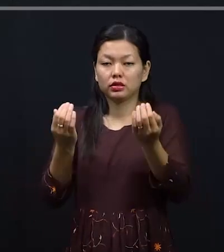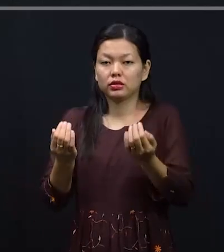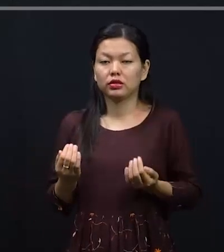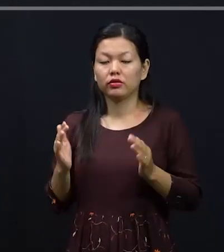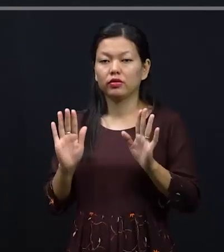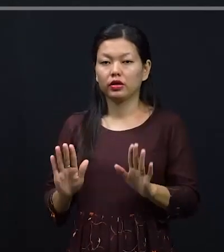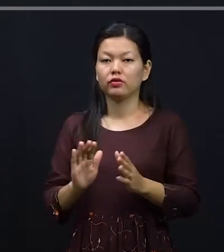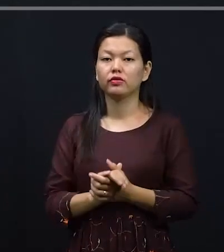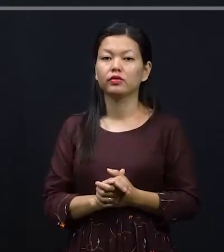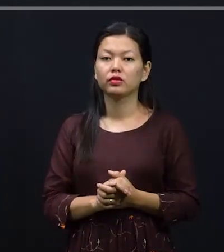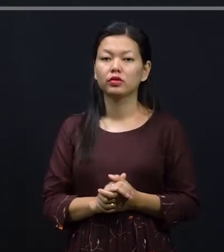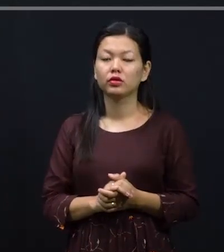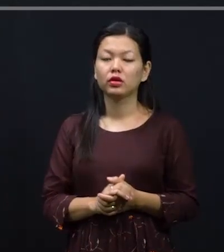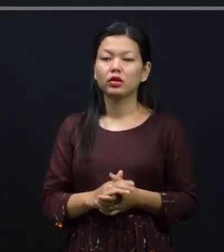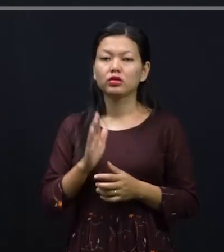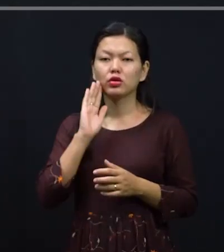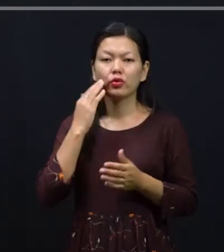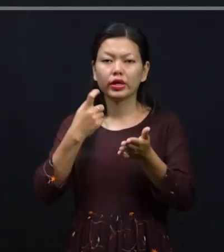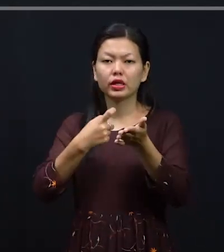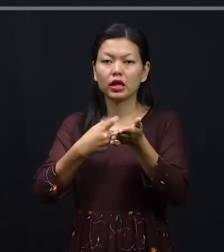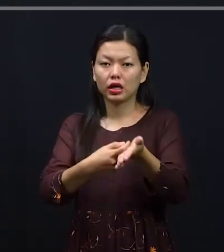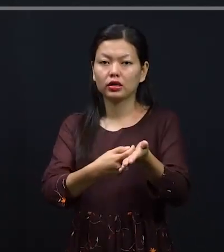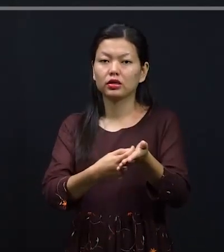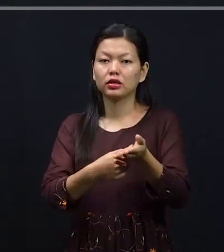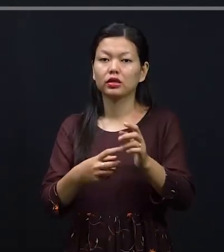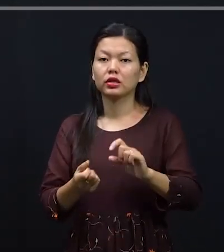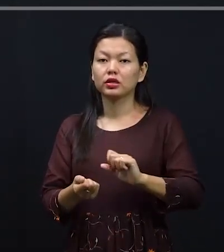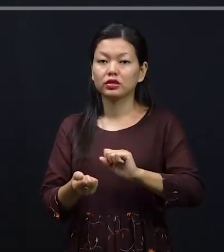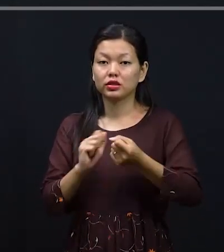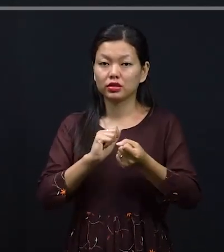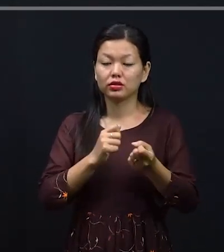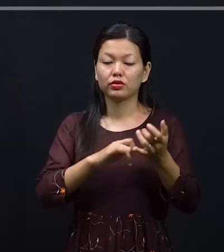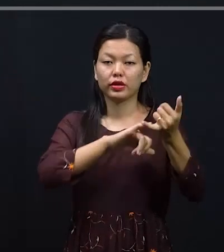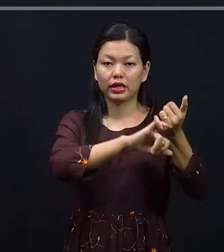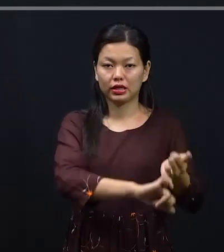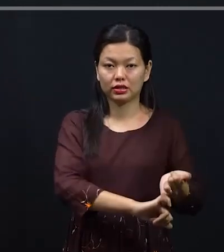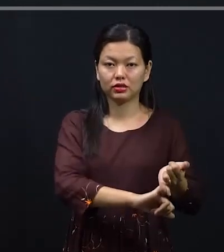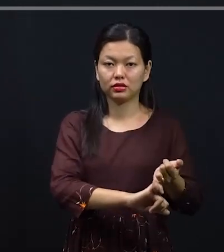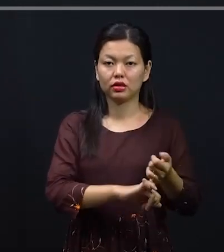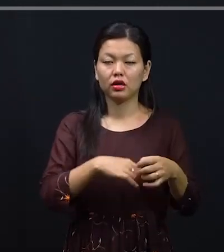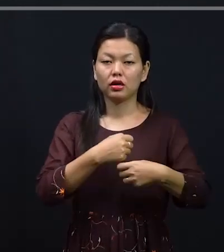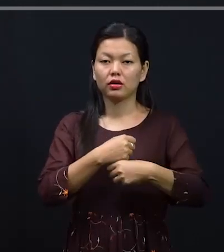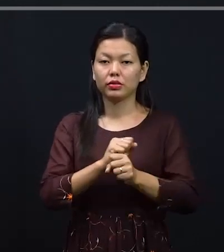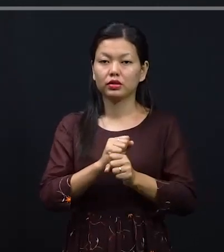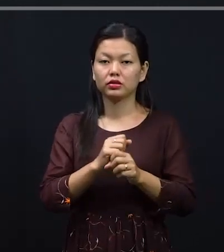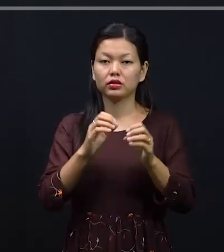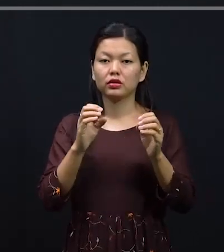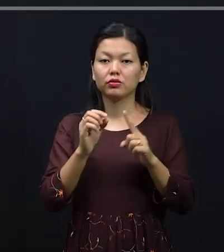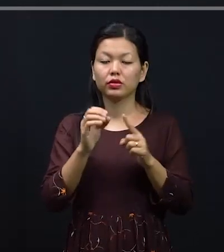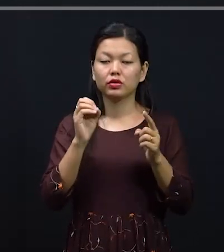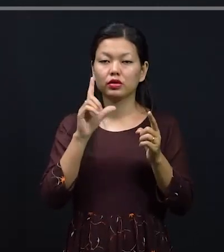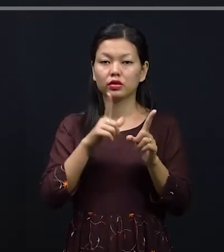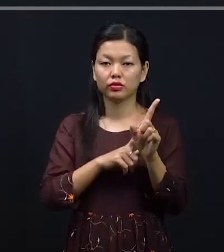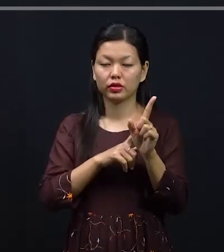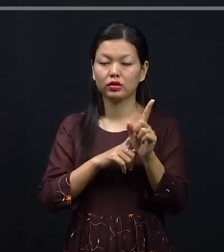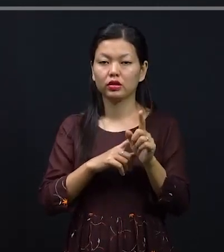strain, when it was converted into S strain, it developed the mucus coat, it develops the polysaccharide mucus coat,